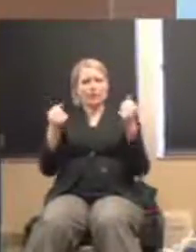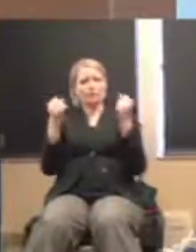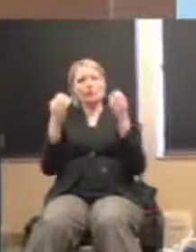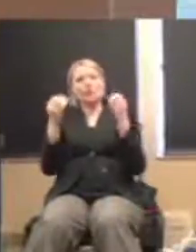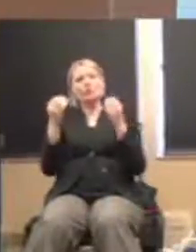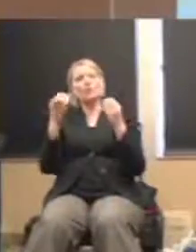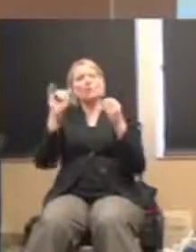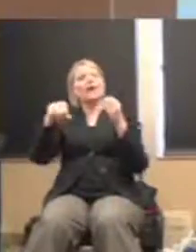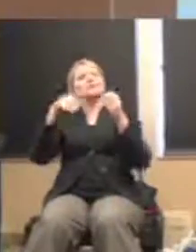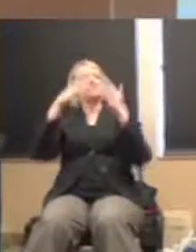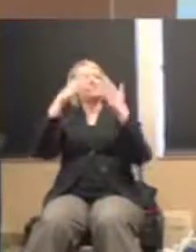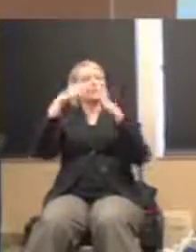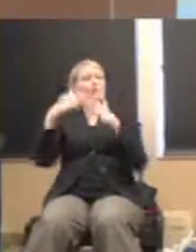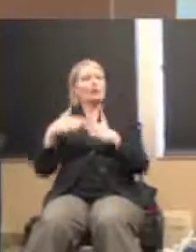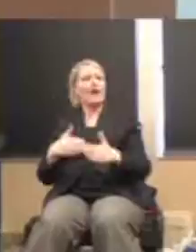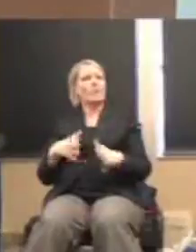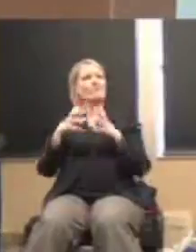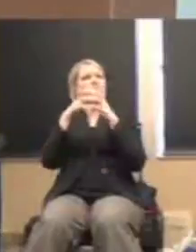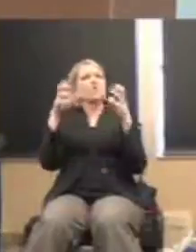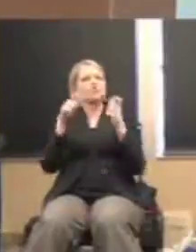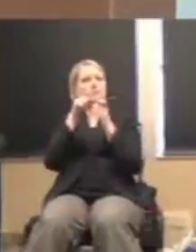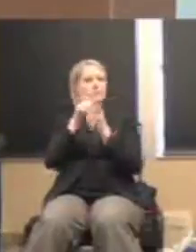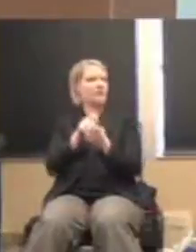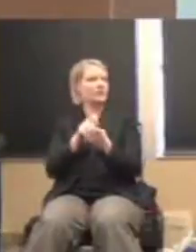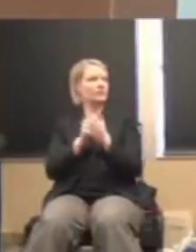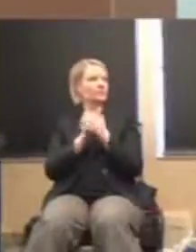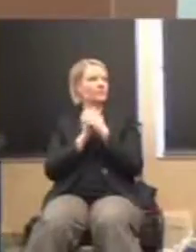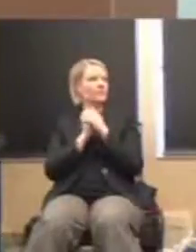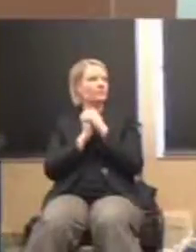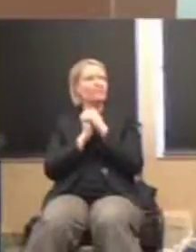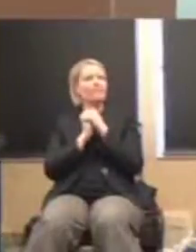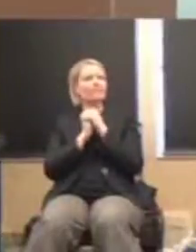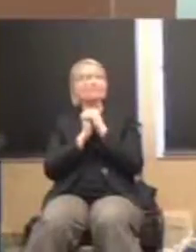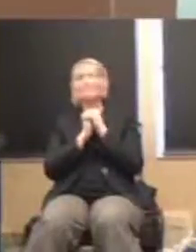it's broken down for you very specifically.